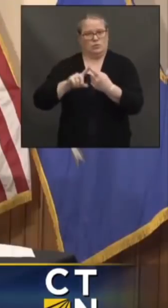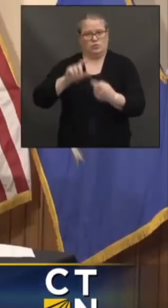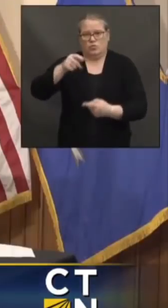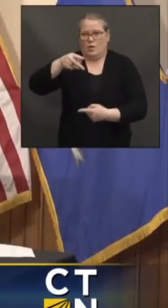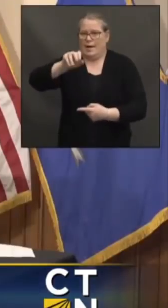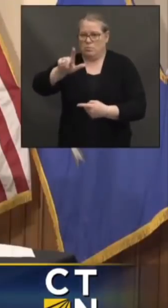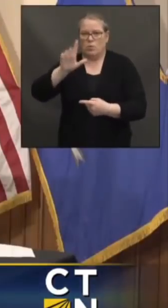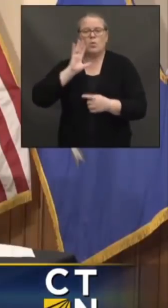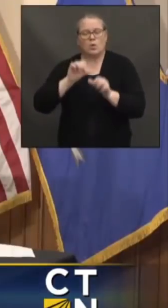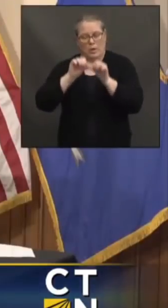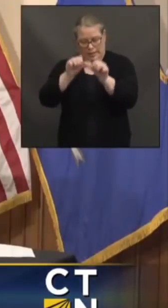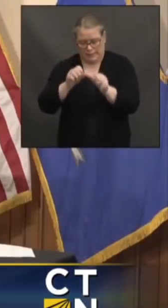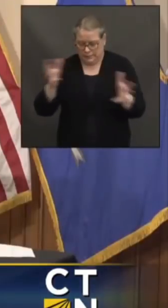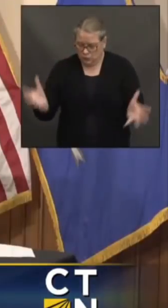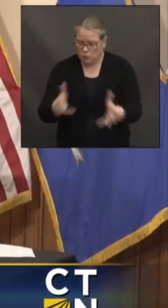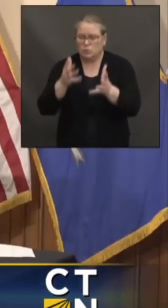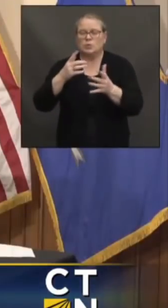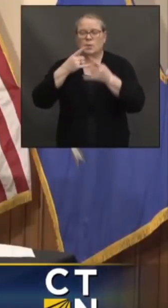Thank you.